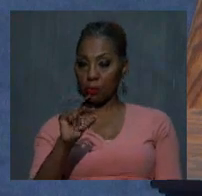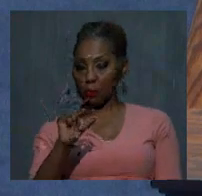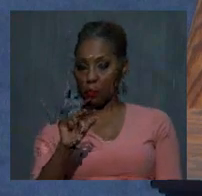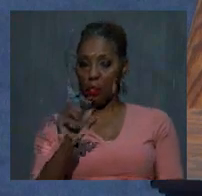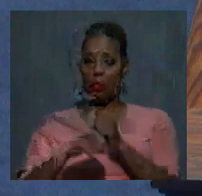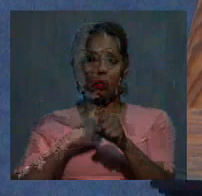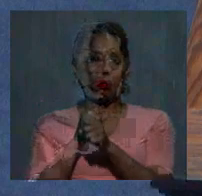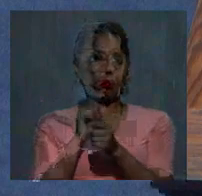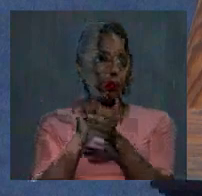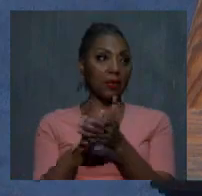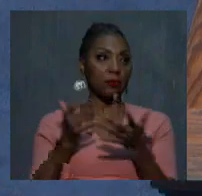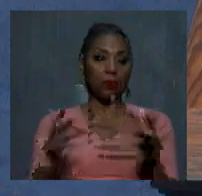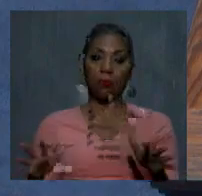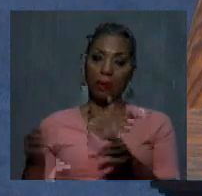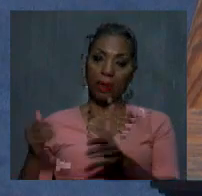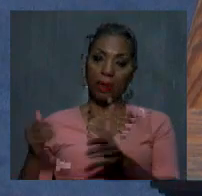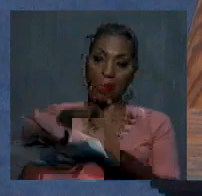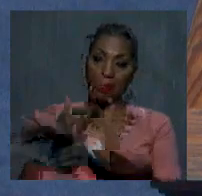it's already